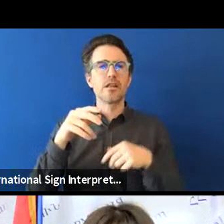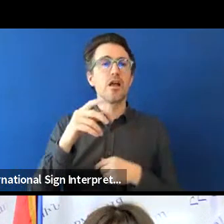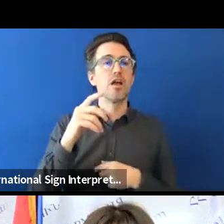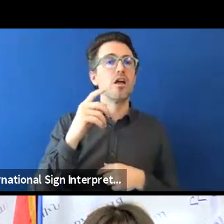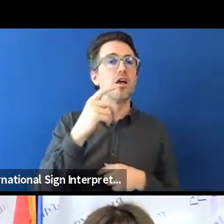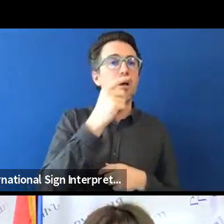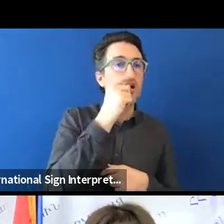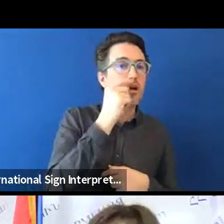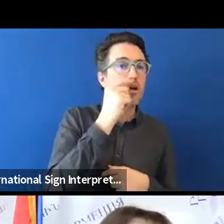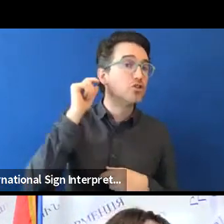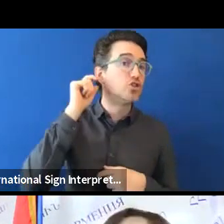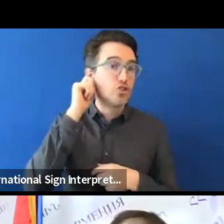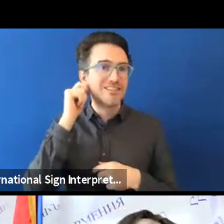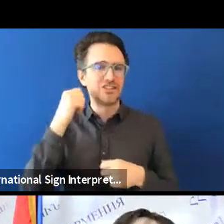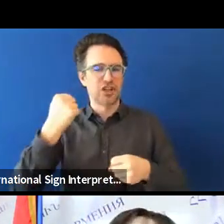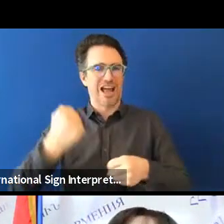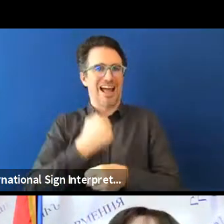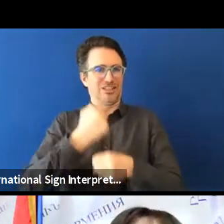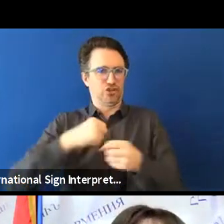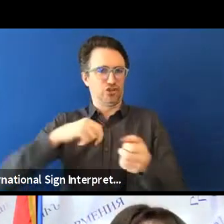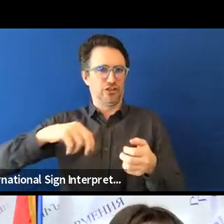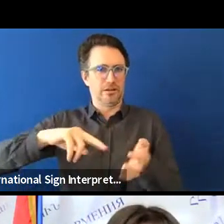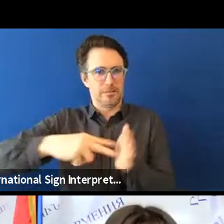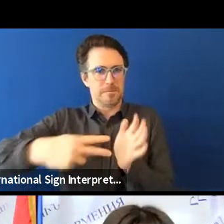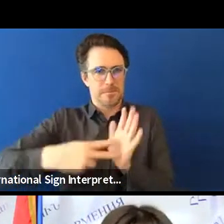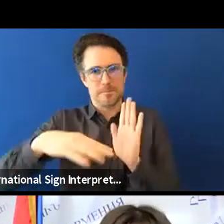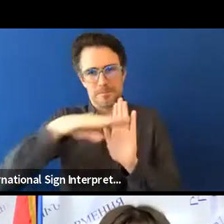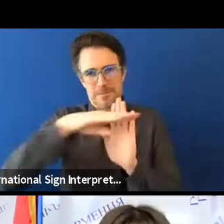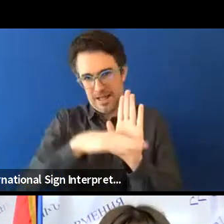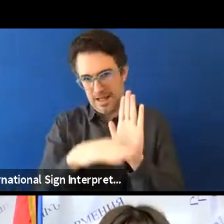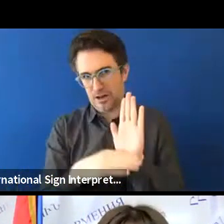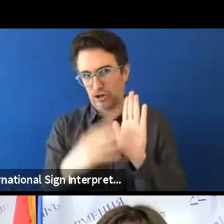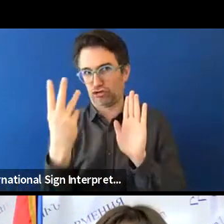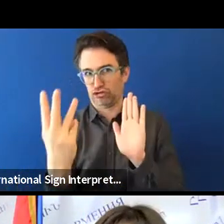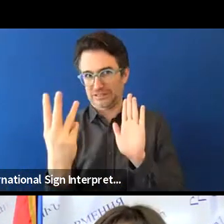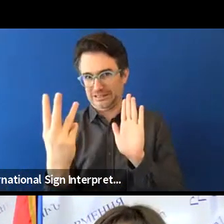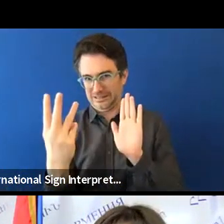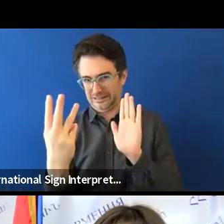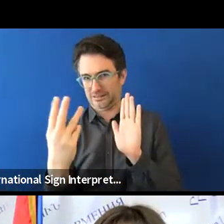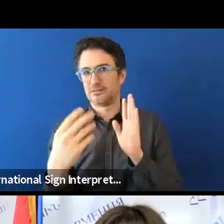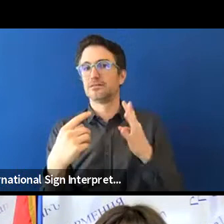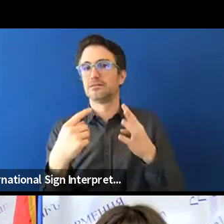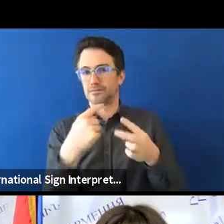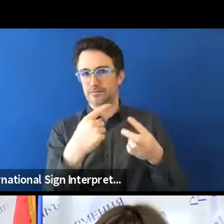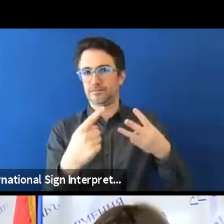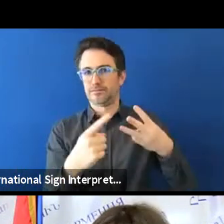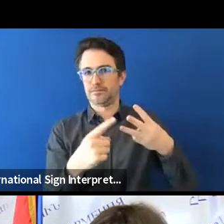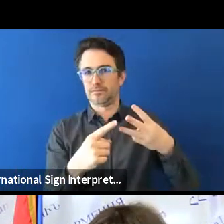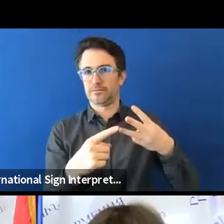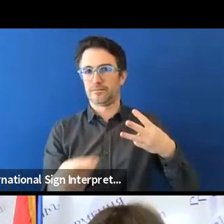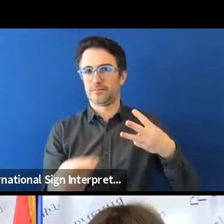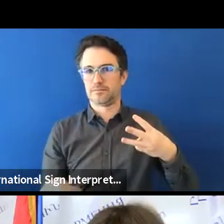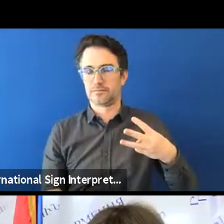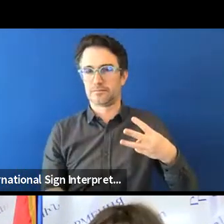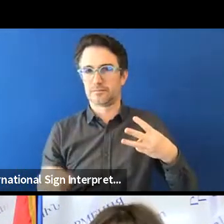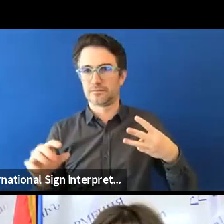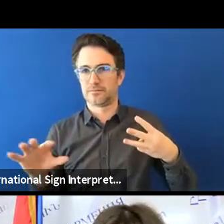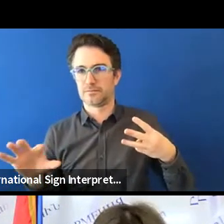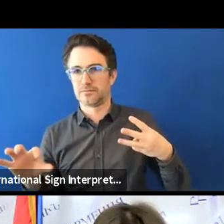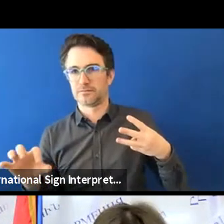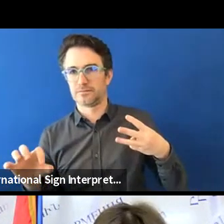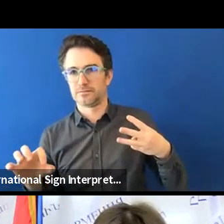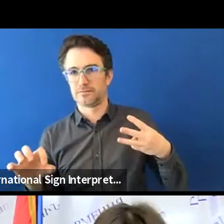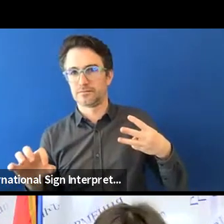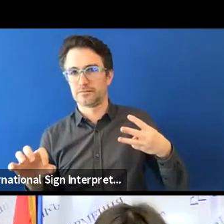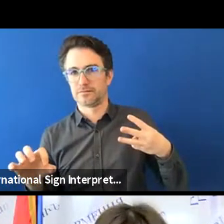EU institutions, so all we do in terms of development cooperation and all other